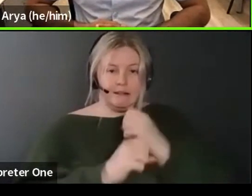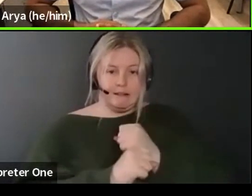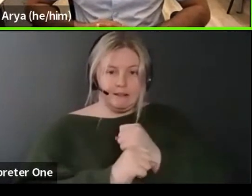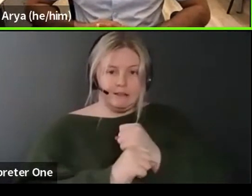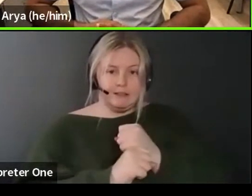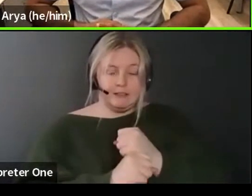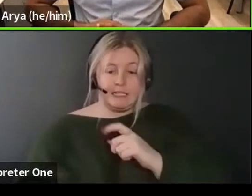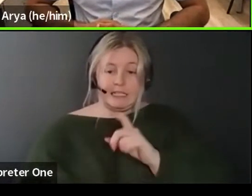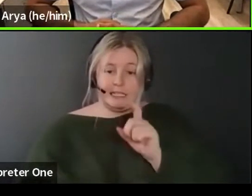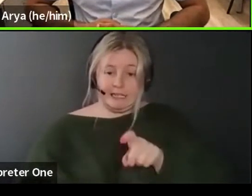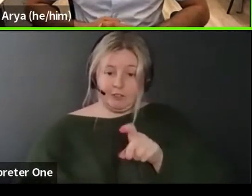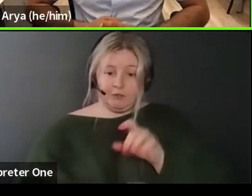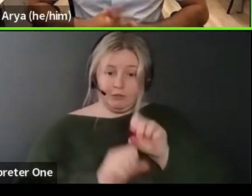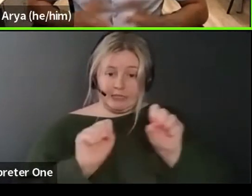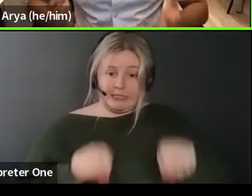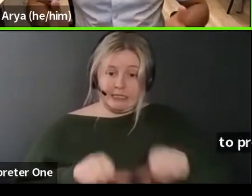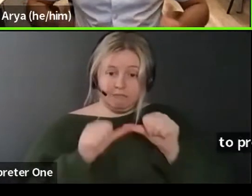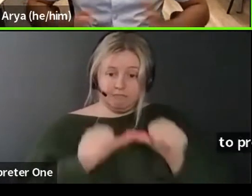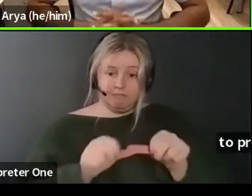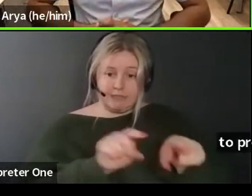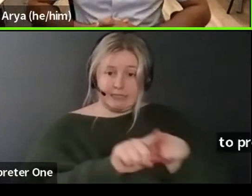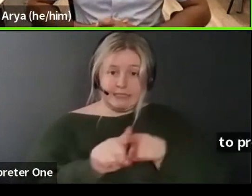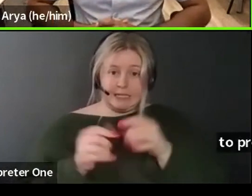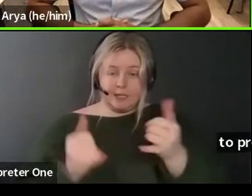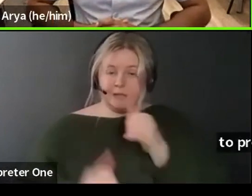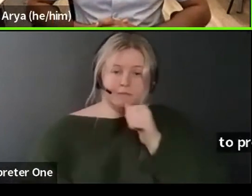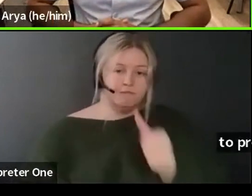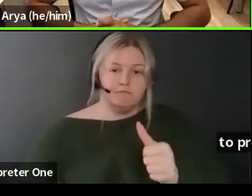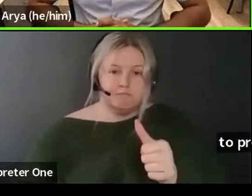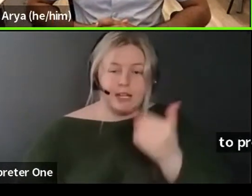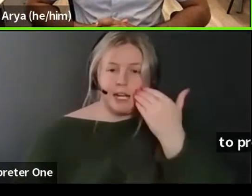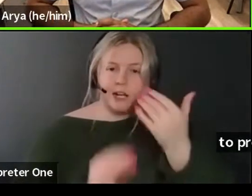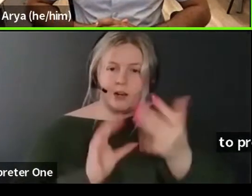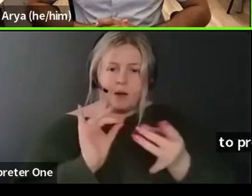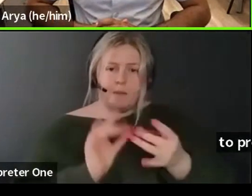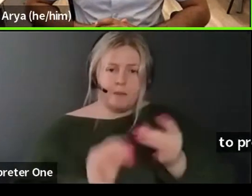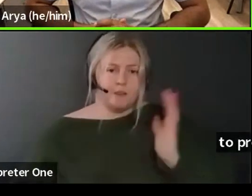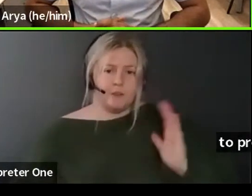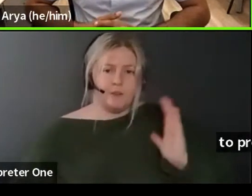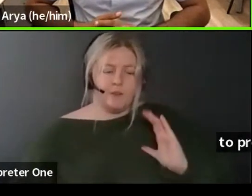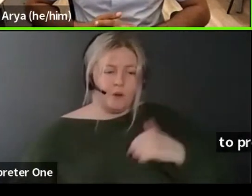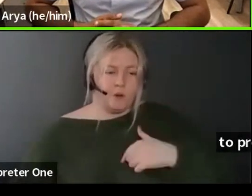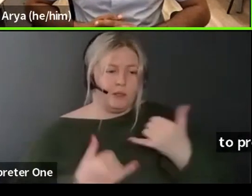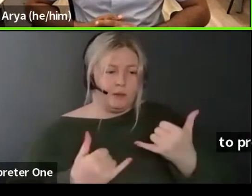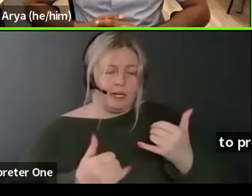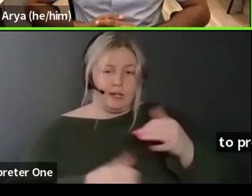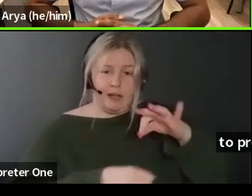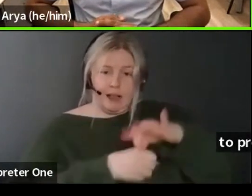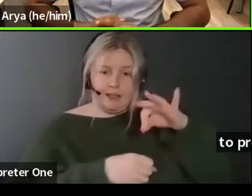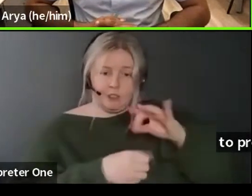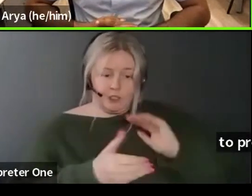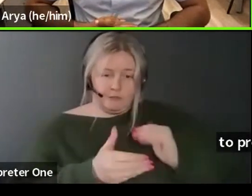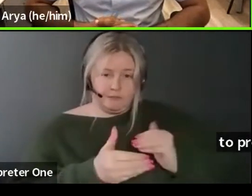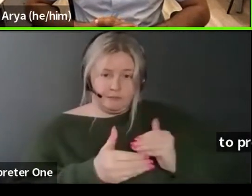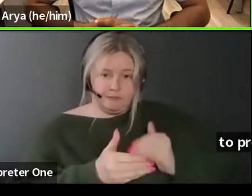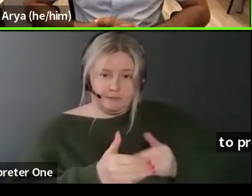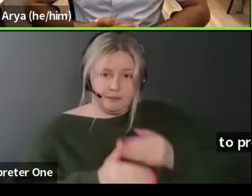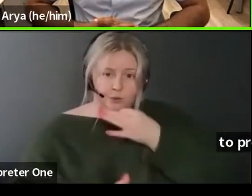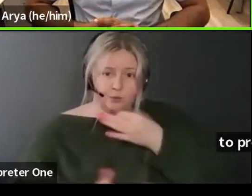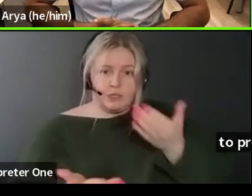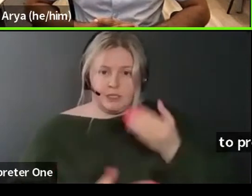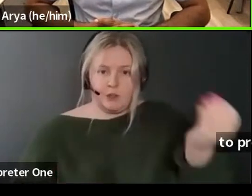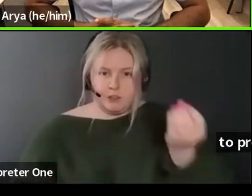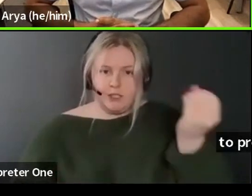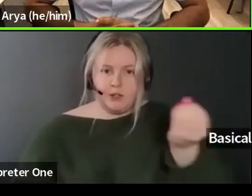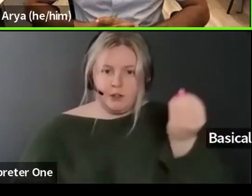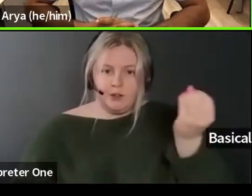to be this way. And I really hope, I know it was mentioned earlier that, of course, we're at the tail end of an election campaign here in Ontario, the